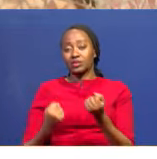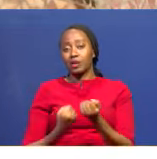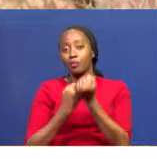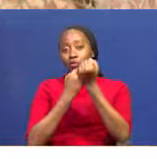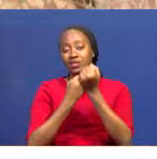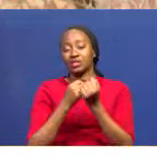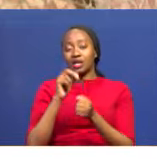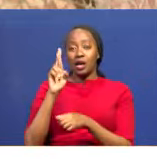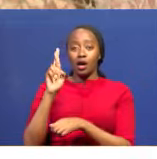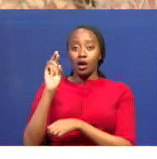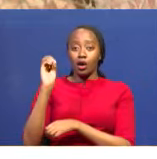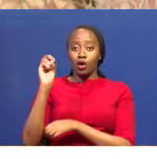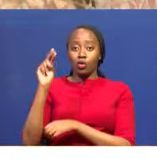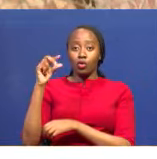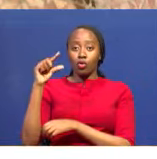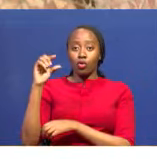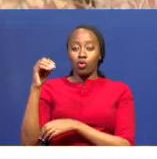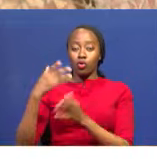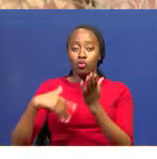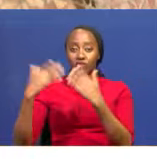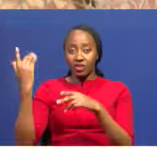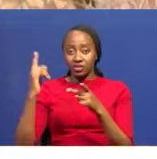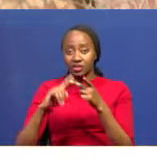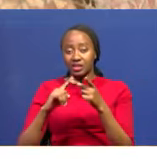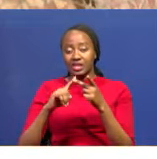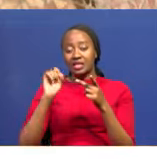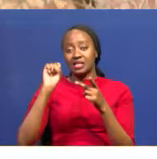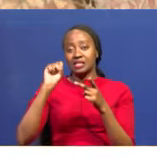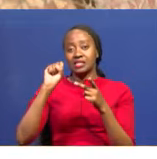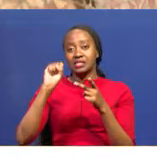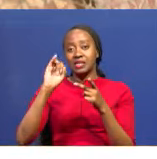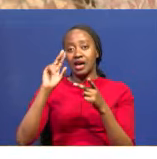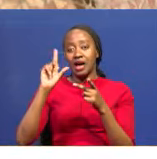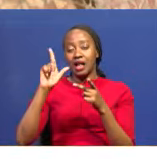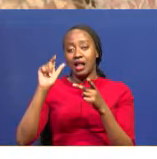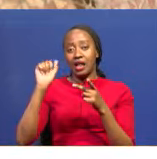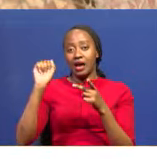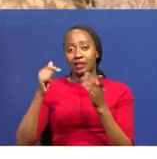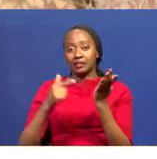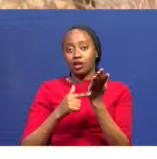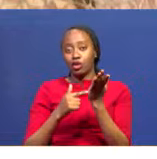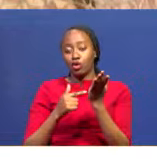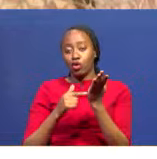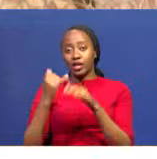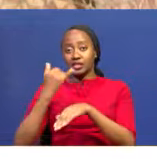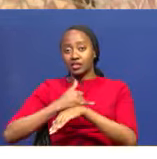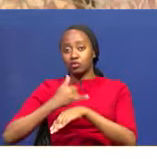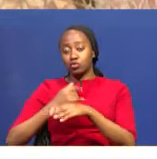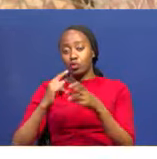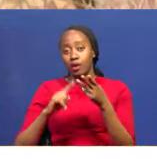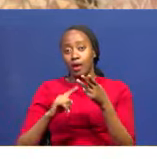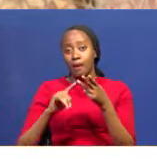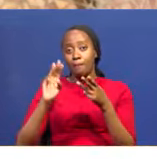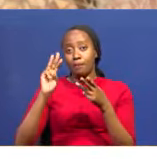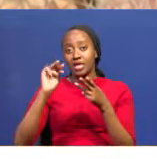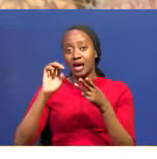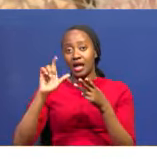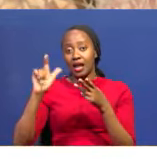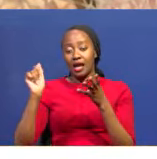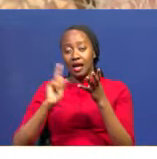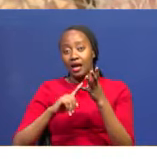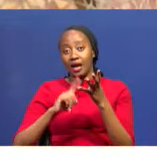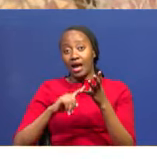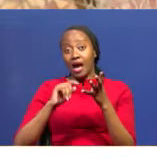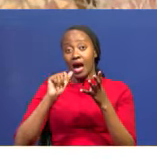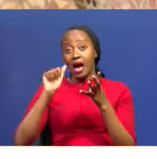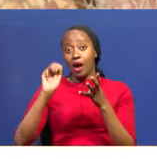Rongo University, Siala Technical Training Institute, Miari Agricultural Training Center, Awendo Center of